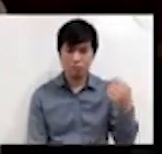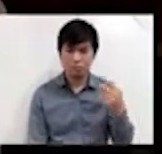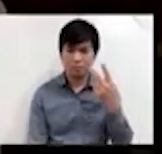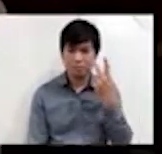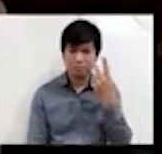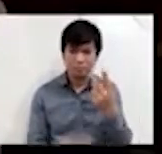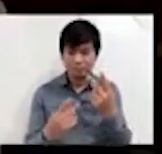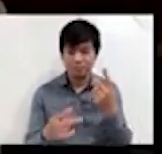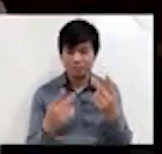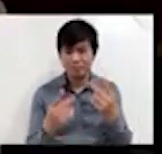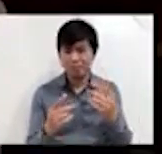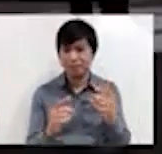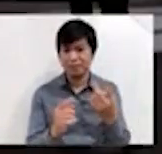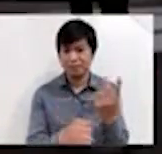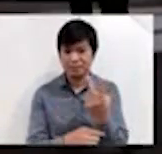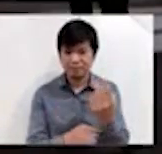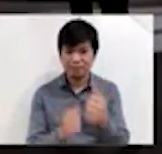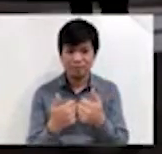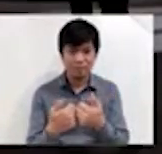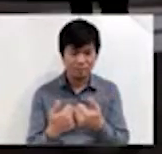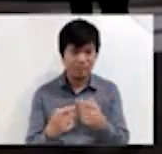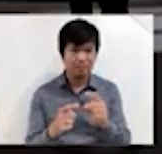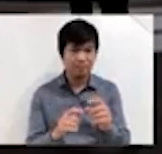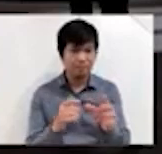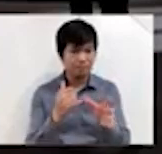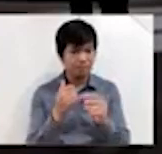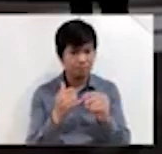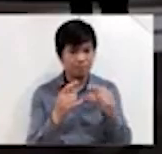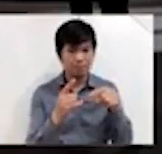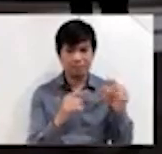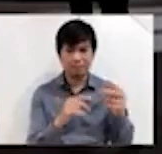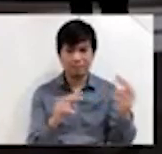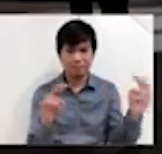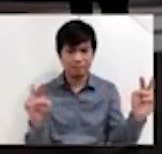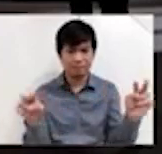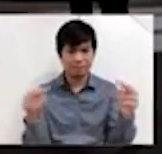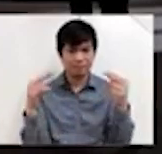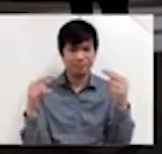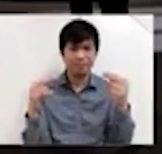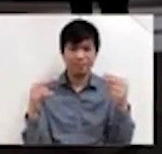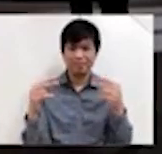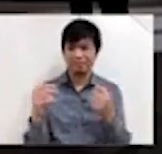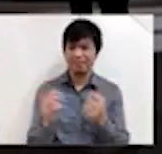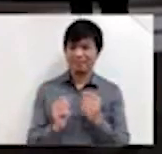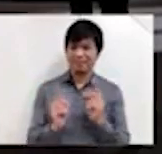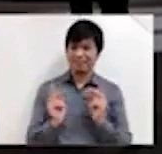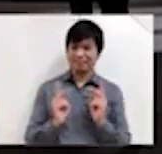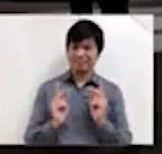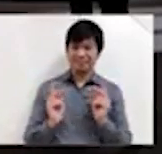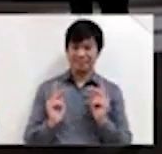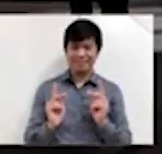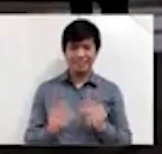tambalan on screen. Tinginan pa lang nila, nakakatunaw na!